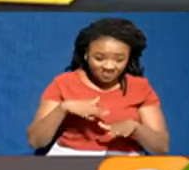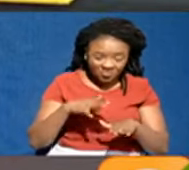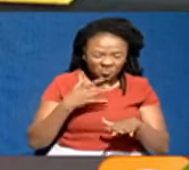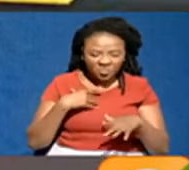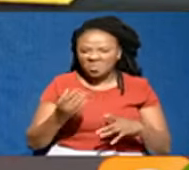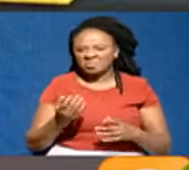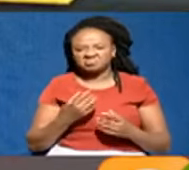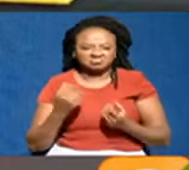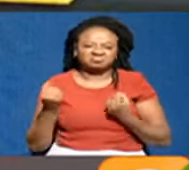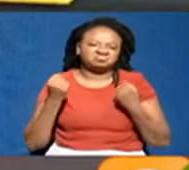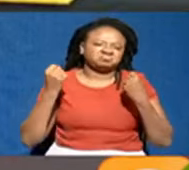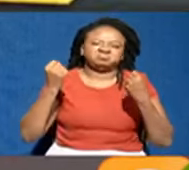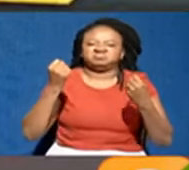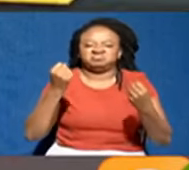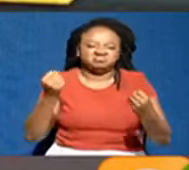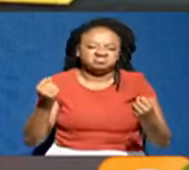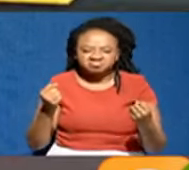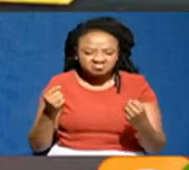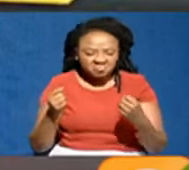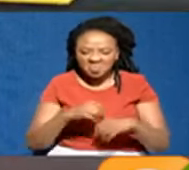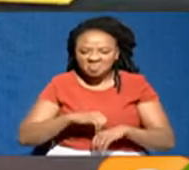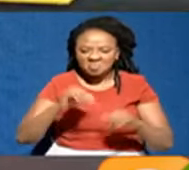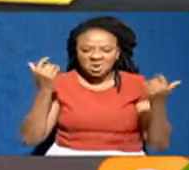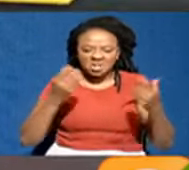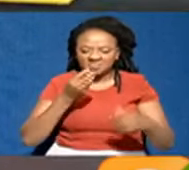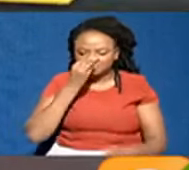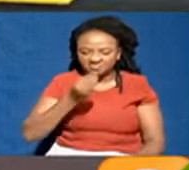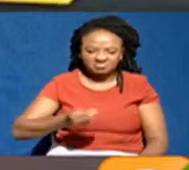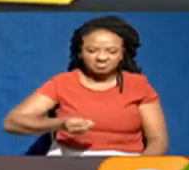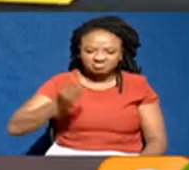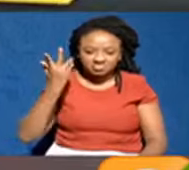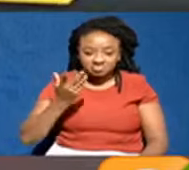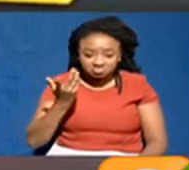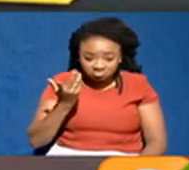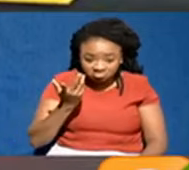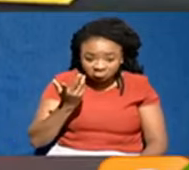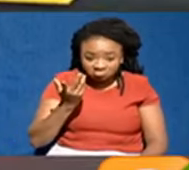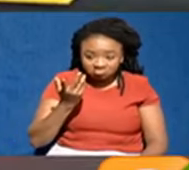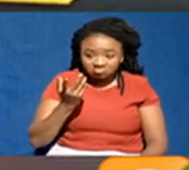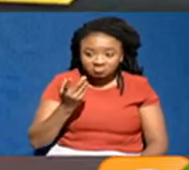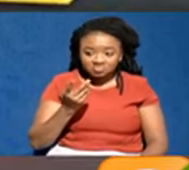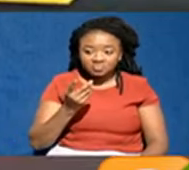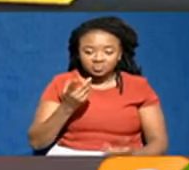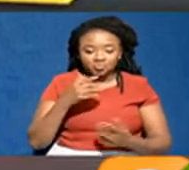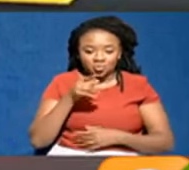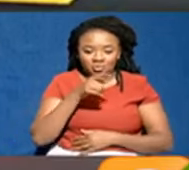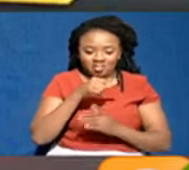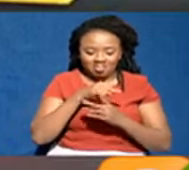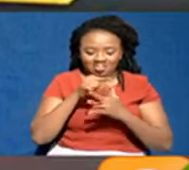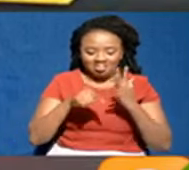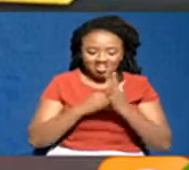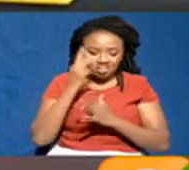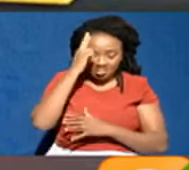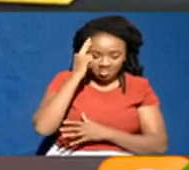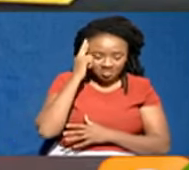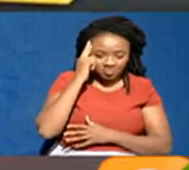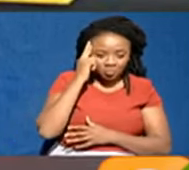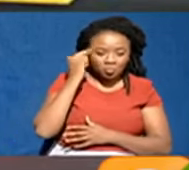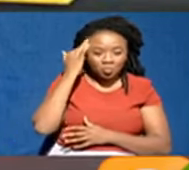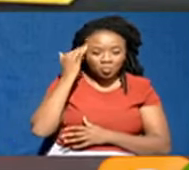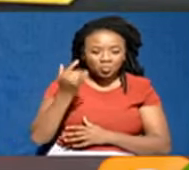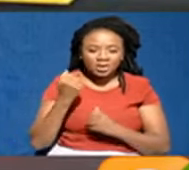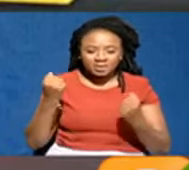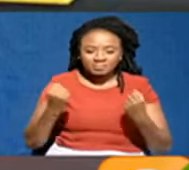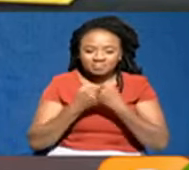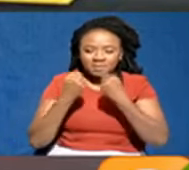Are we driving our cars when we are at the right mental state? So those are some of the causes of road crashes on our roads today, and it's something that actually needs to be